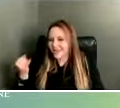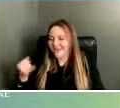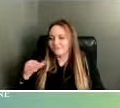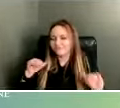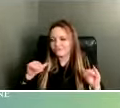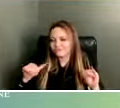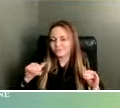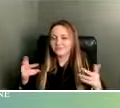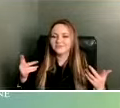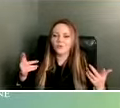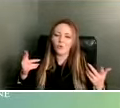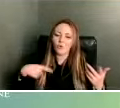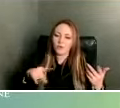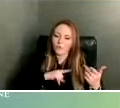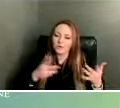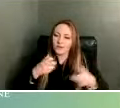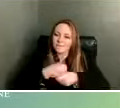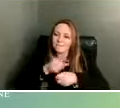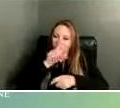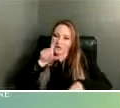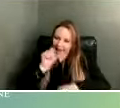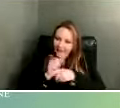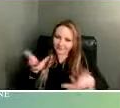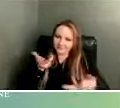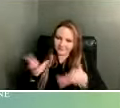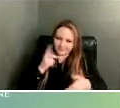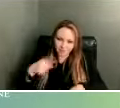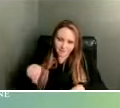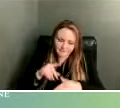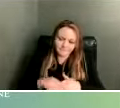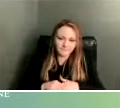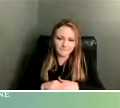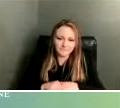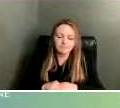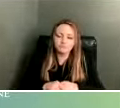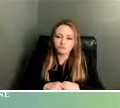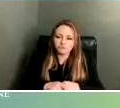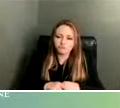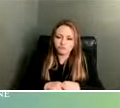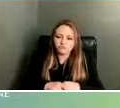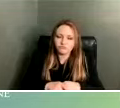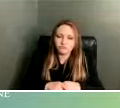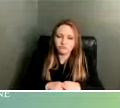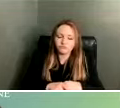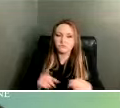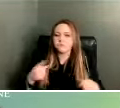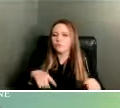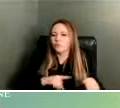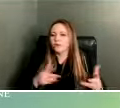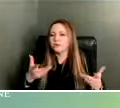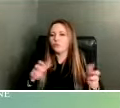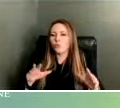make sure that it's definitely engaging for them. Yes, this is not something that we don't want any of